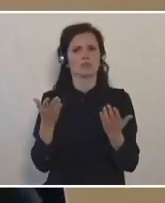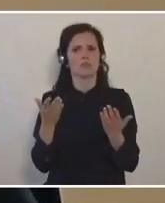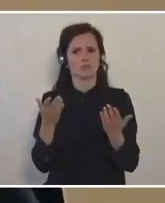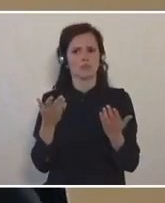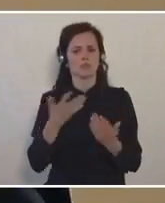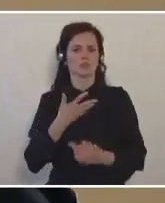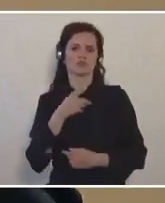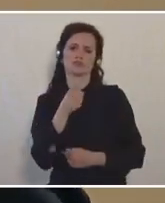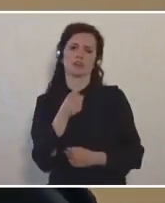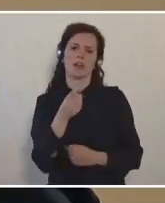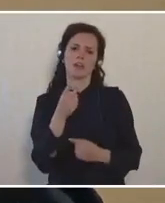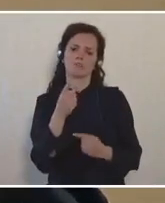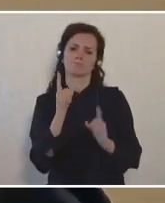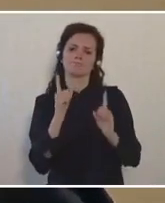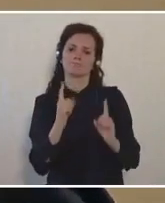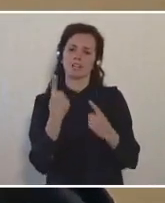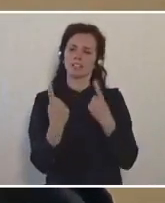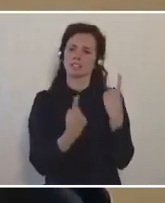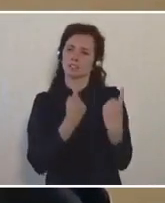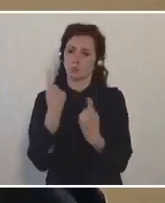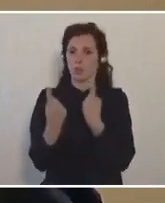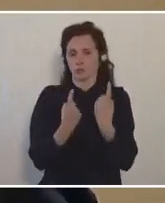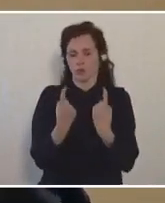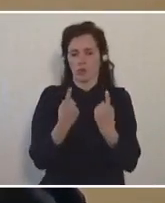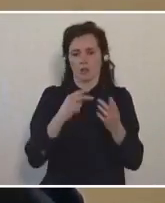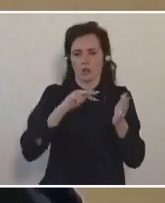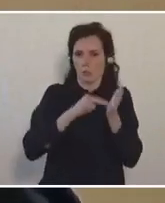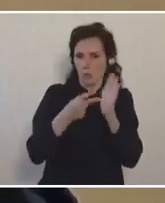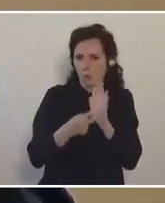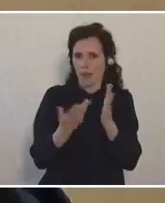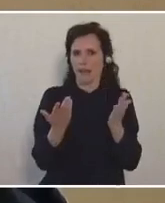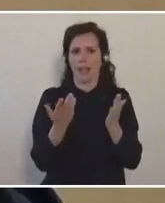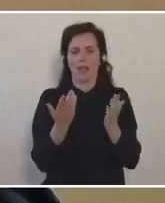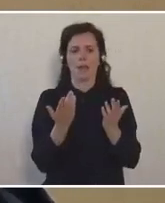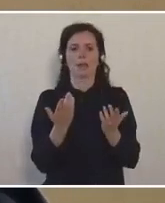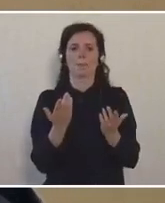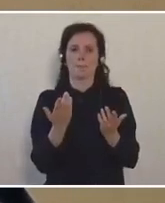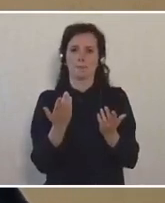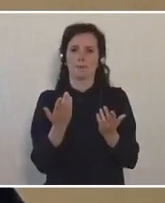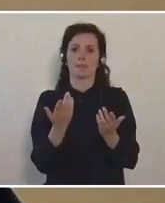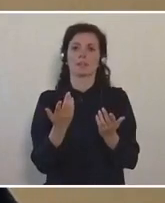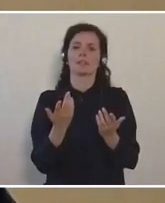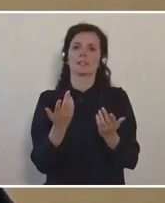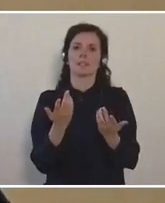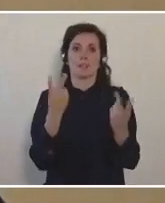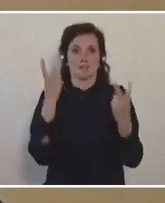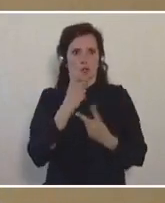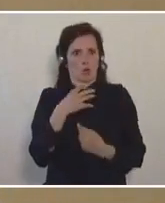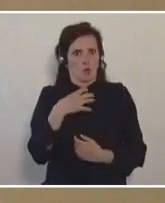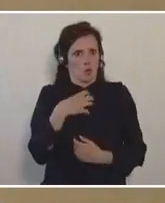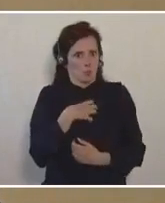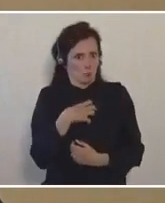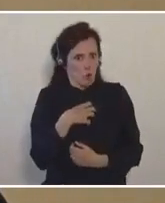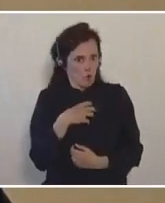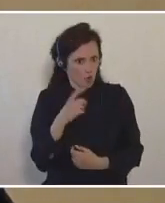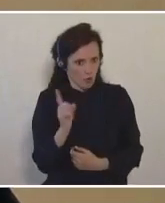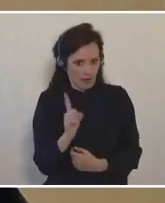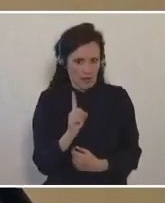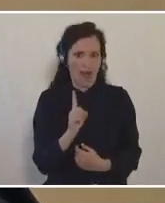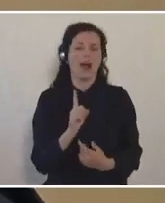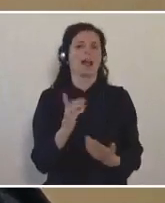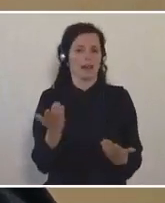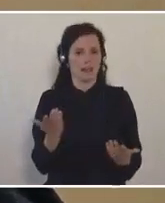But you didn't hear anybody apologizing for their own decisions, and indeed they come from pretty